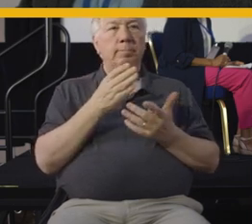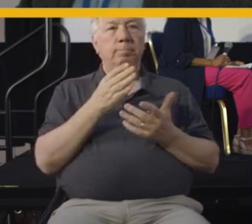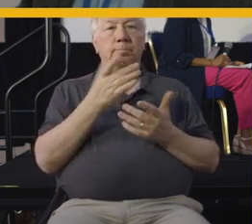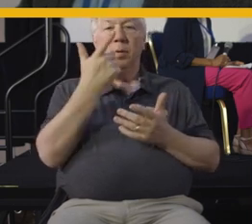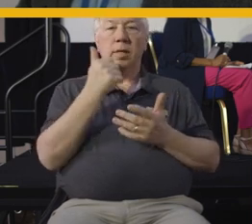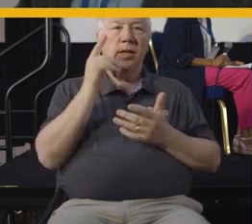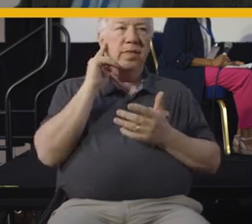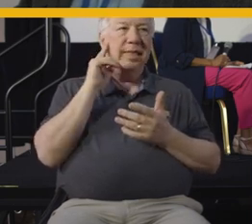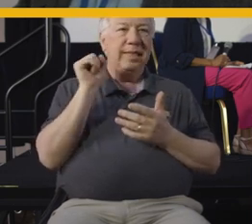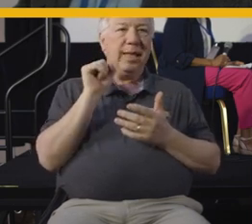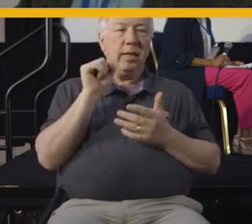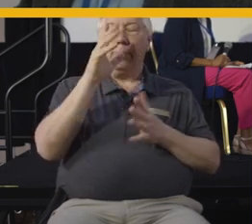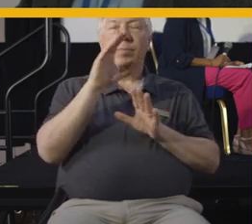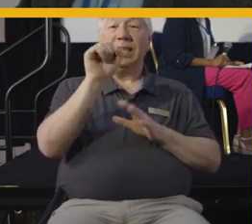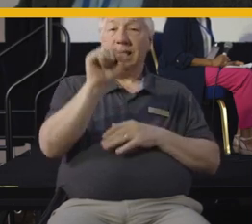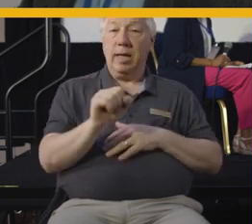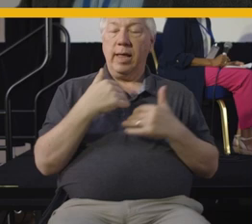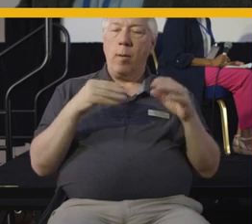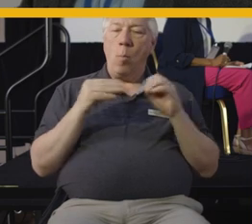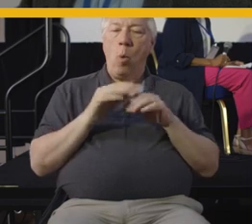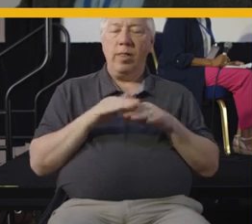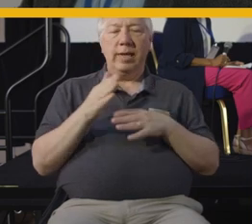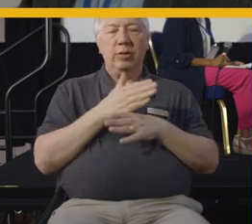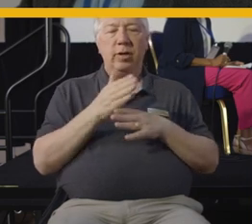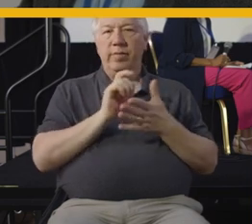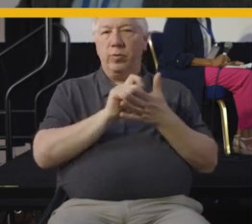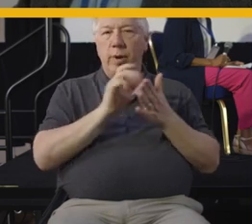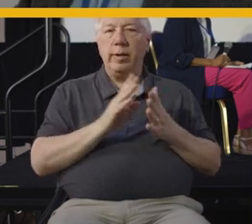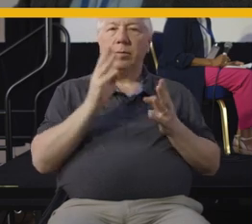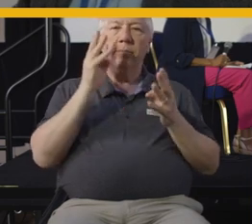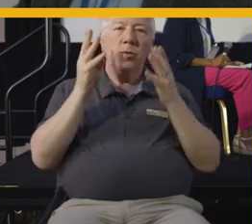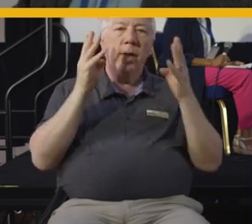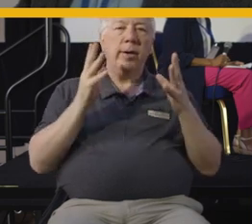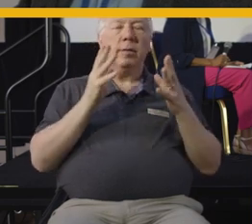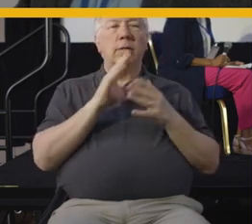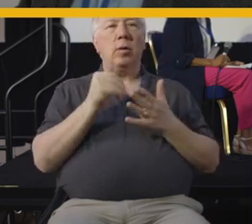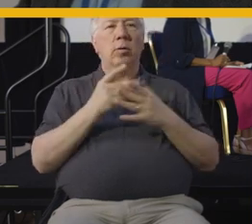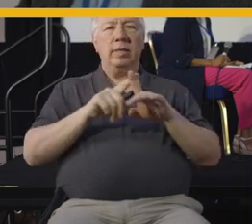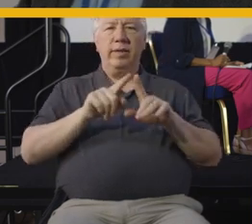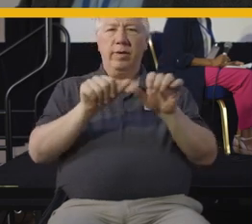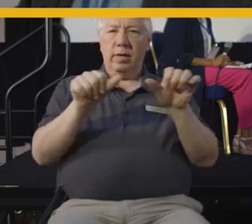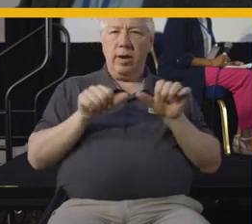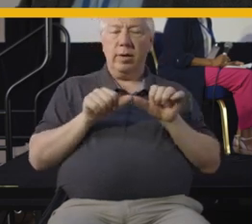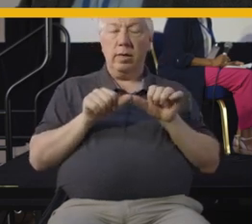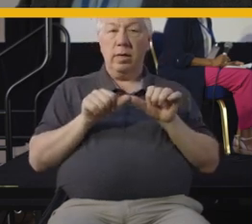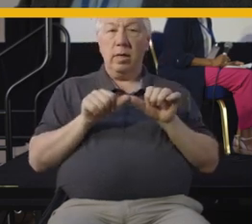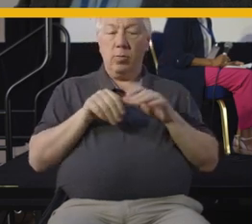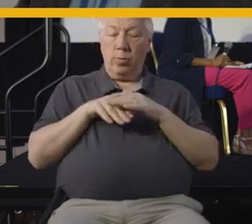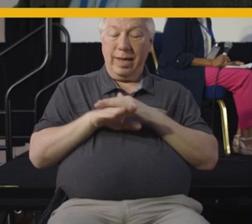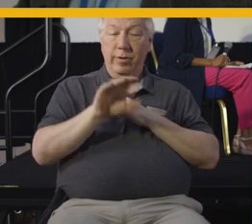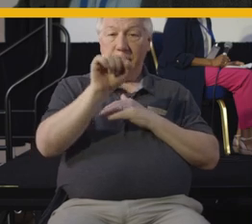because the South has certainly more than its share of writers and creators in all these different areas. So to enter the